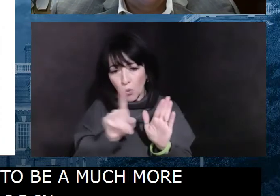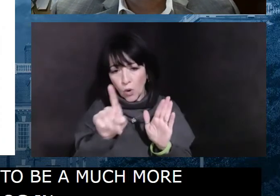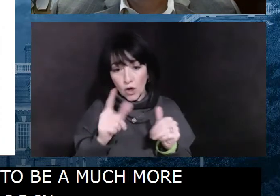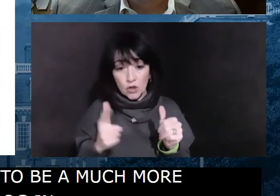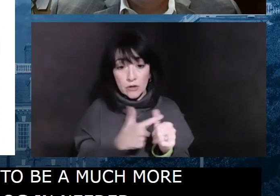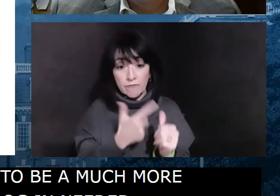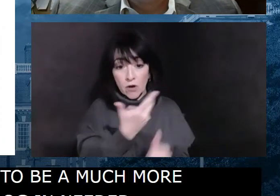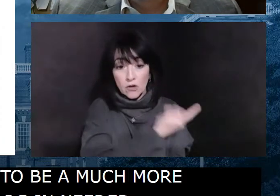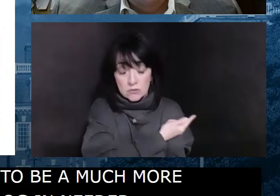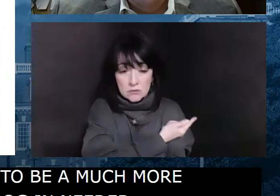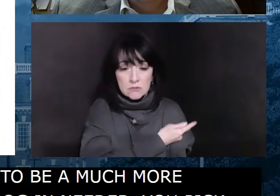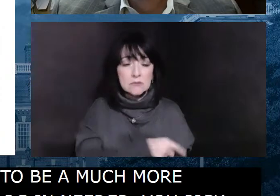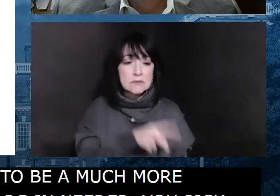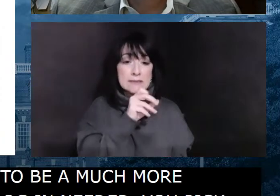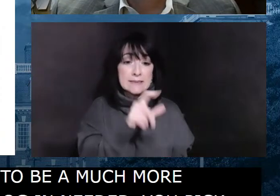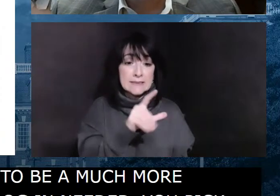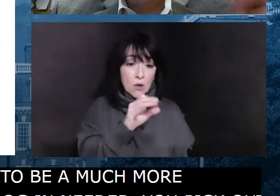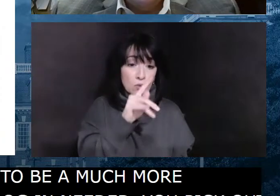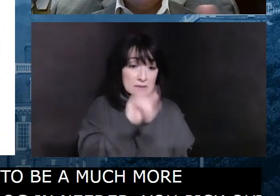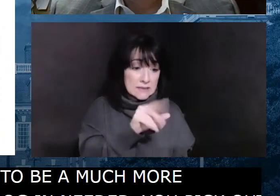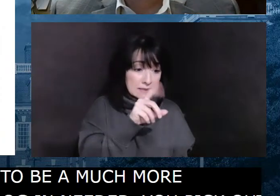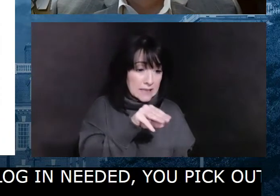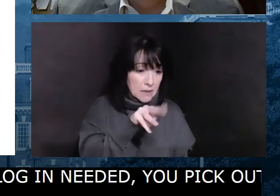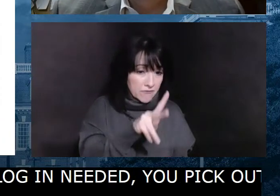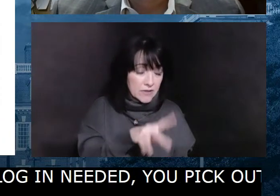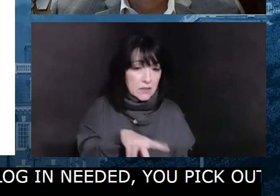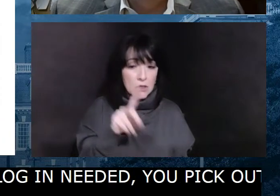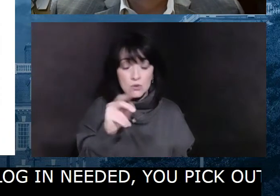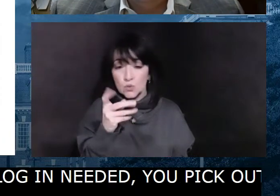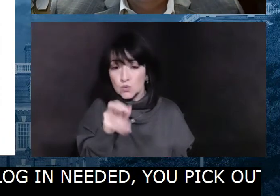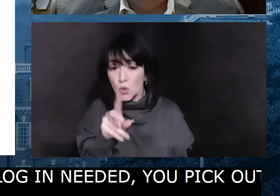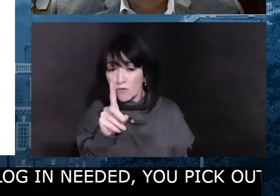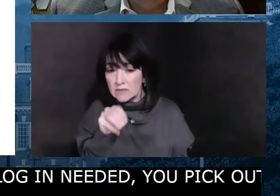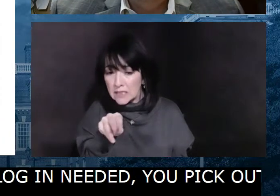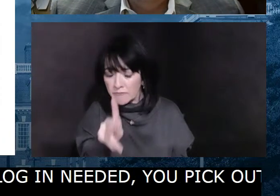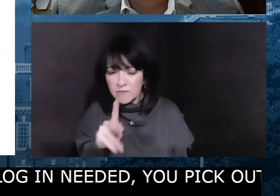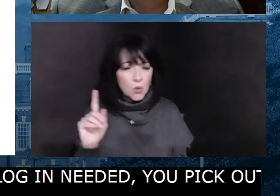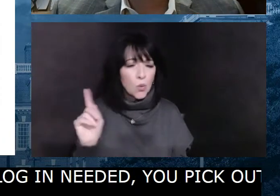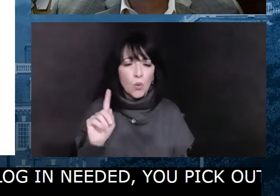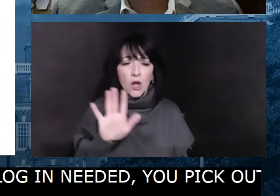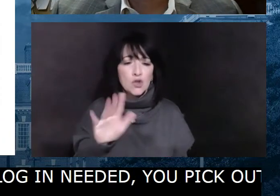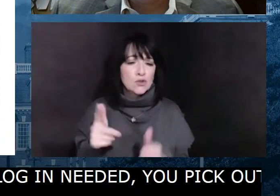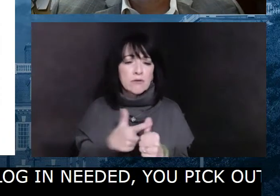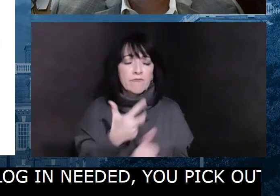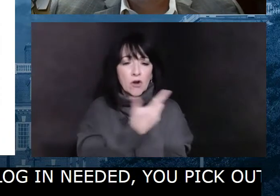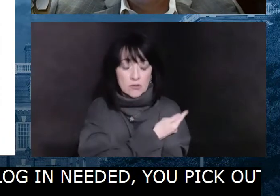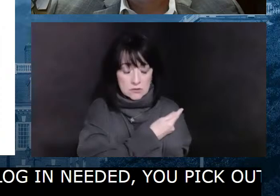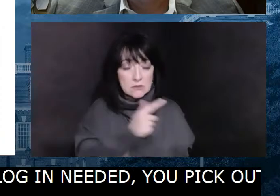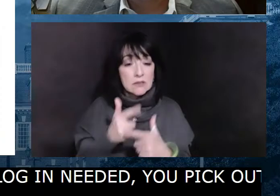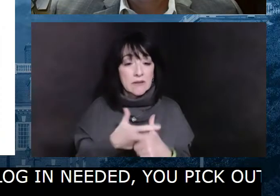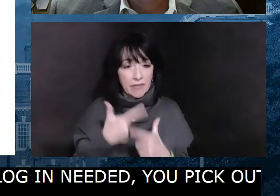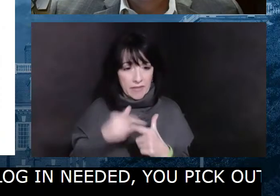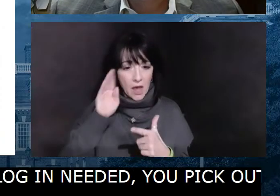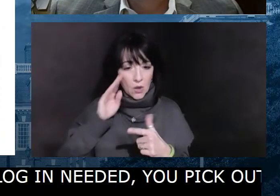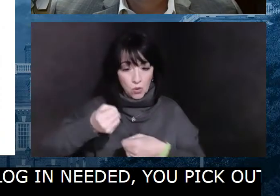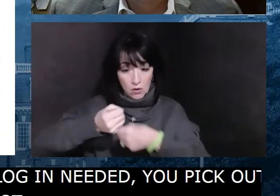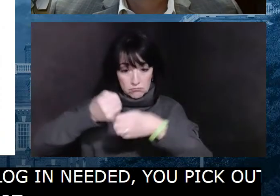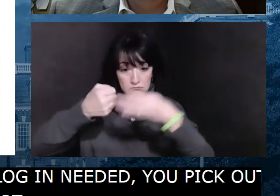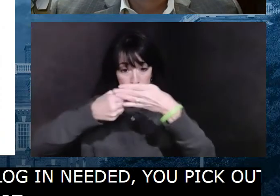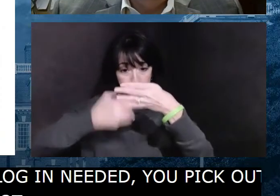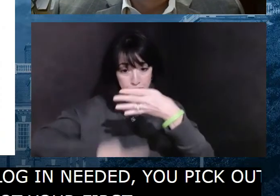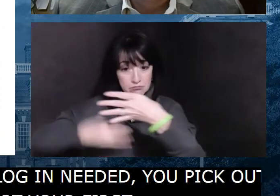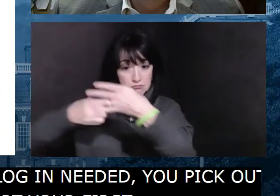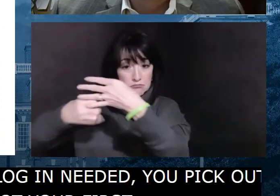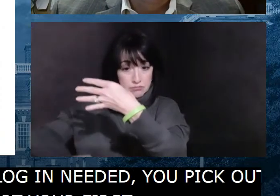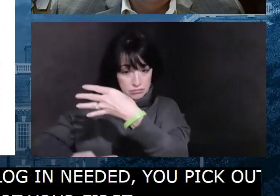the Delaware City DMV? Was it the Dover DMV? Then you're given the time selection to have over whatever days we open